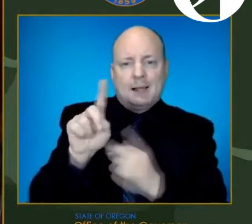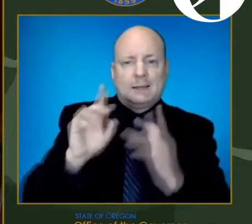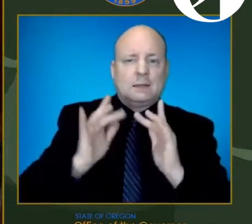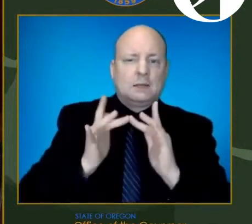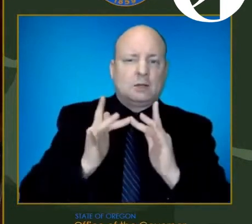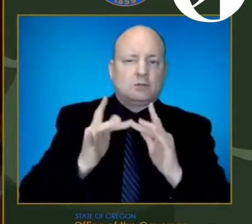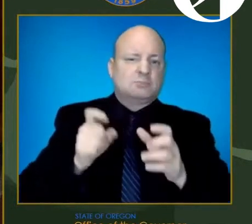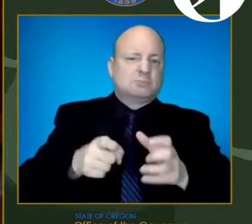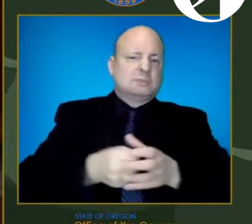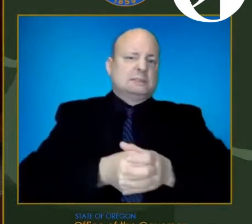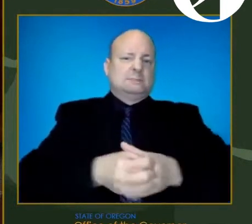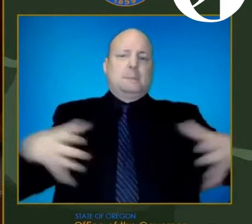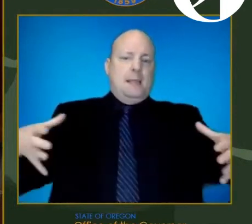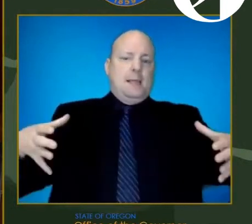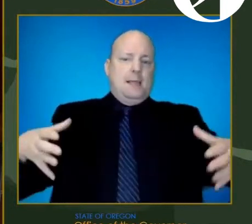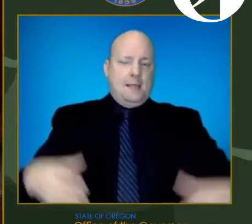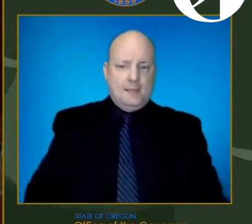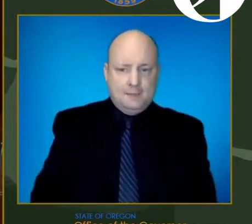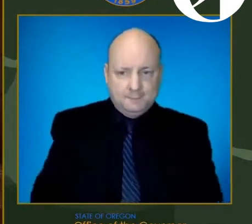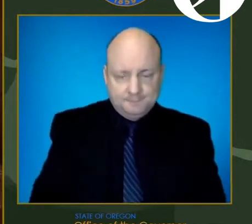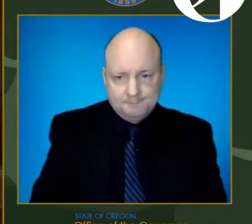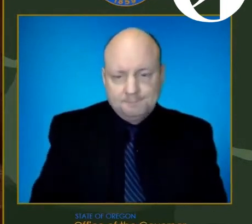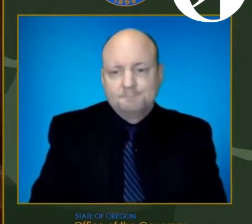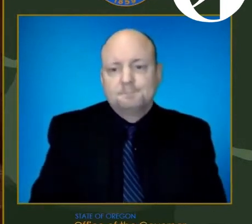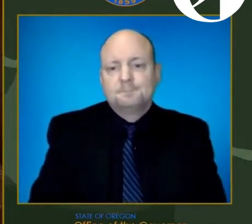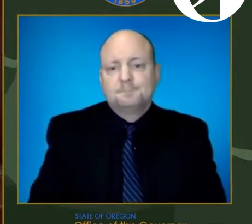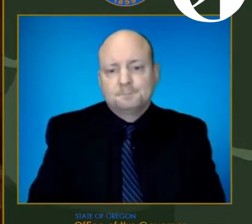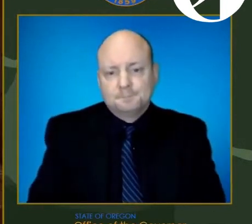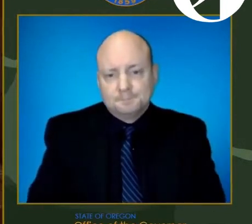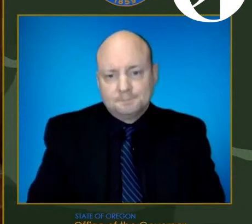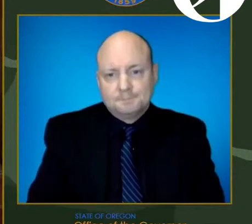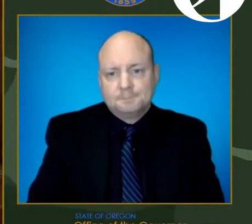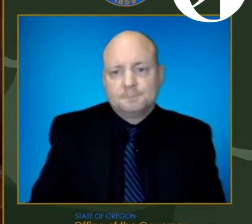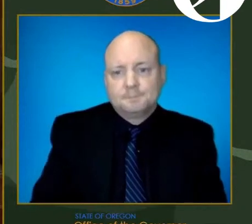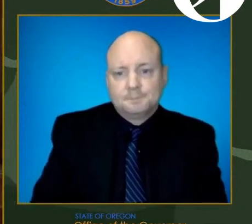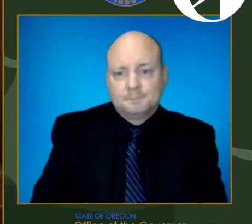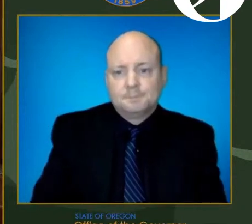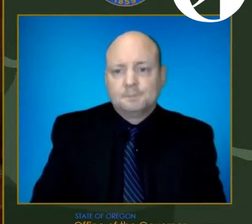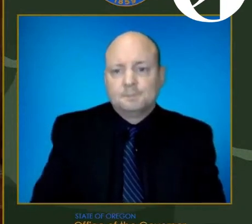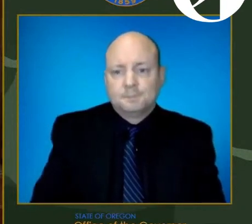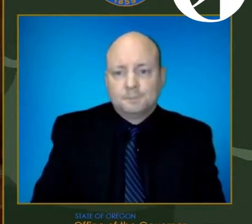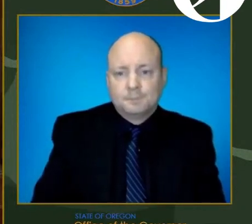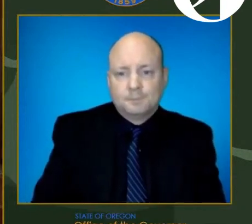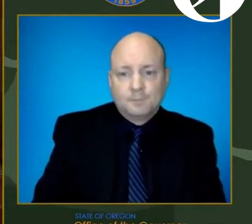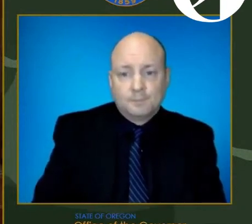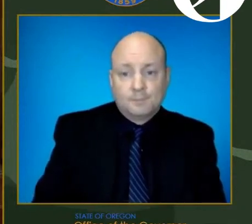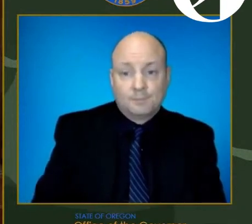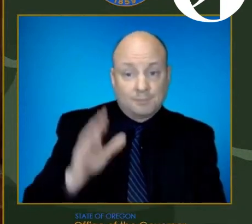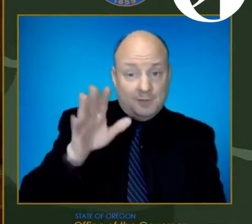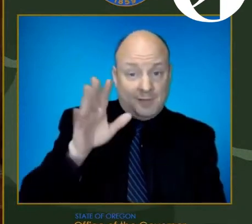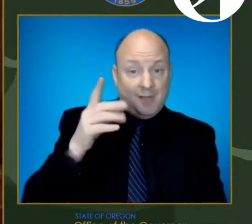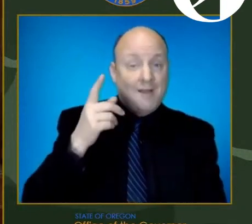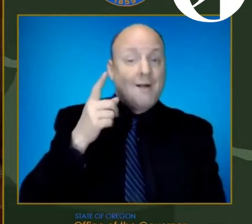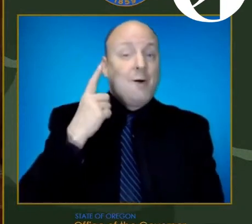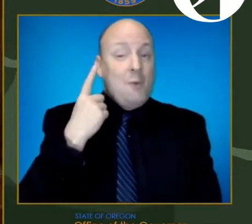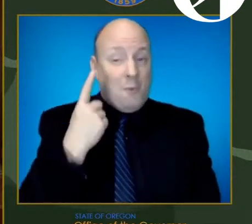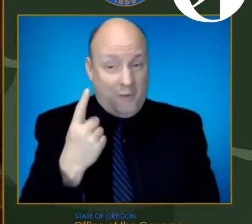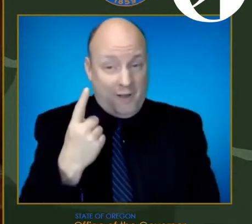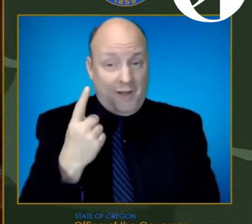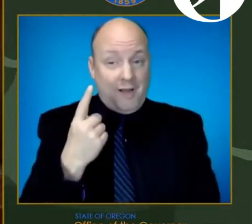disproportionately impacted by one of the consequences of climate change, wildfire. In a historic